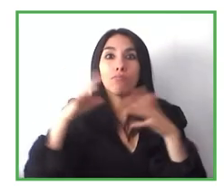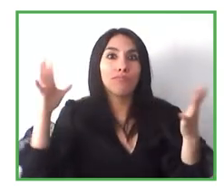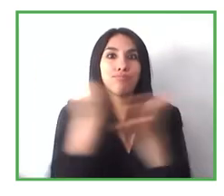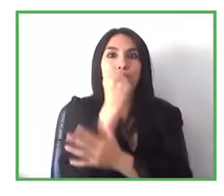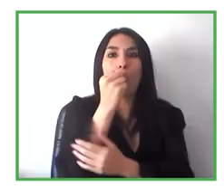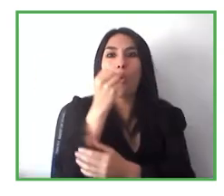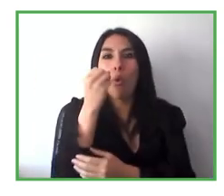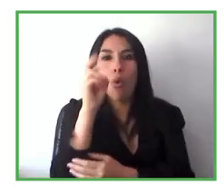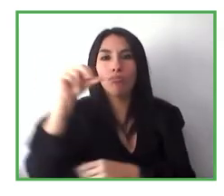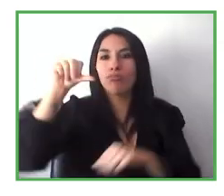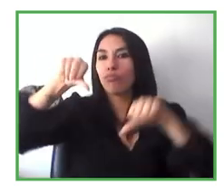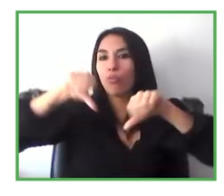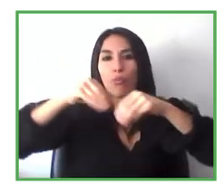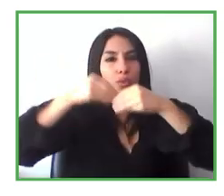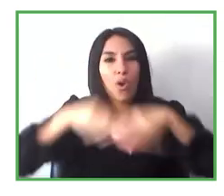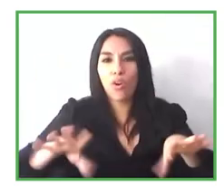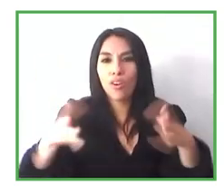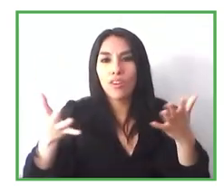Thank you.